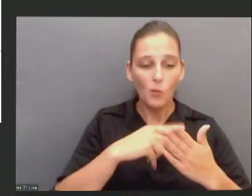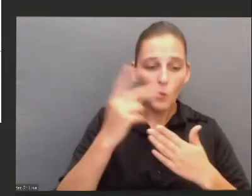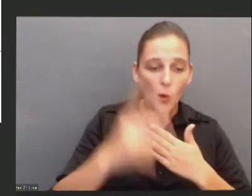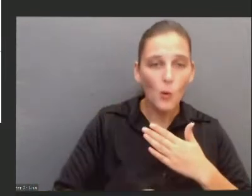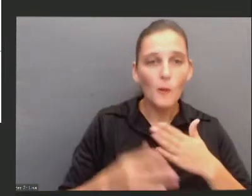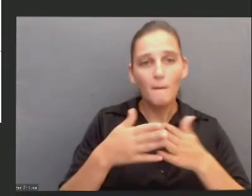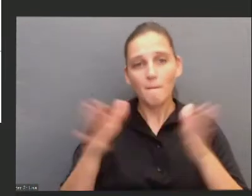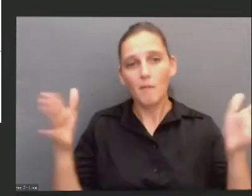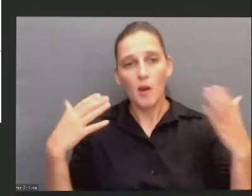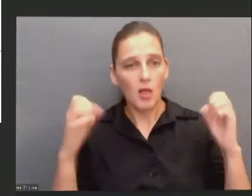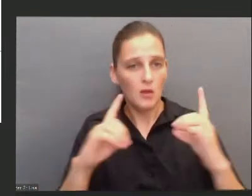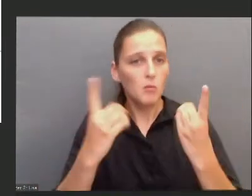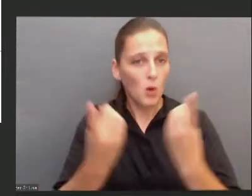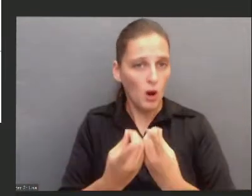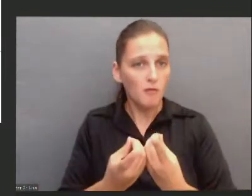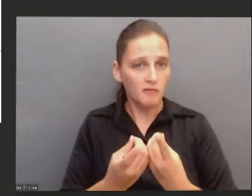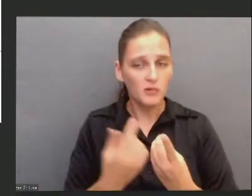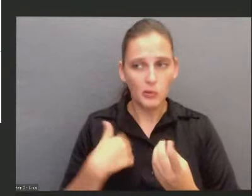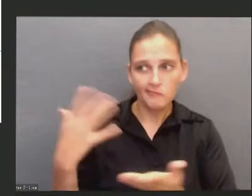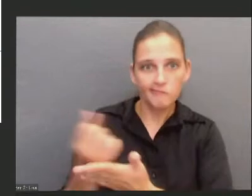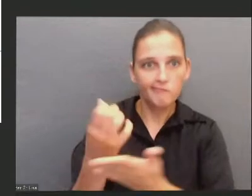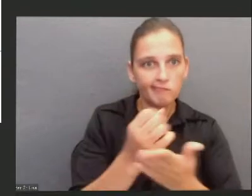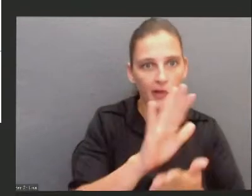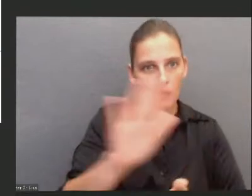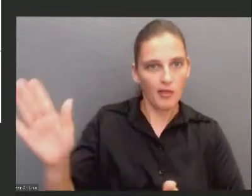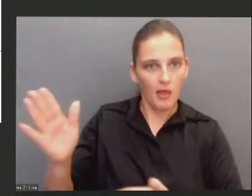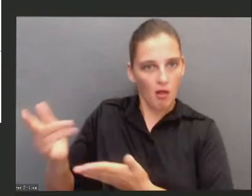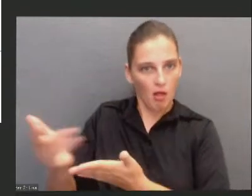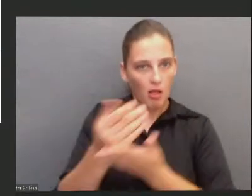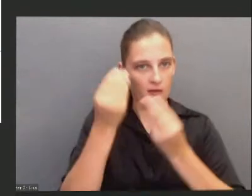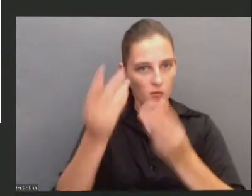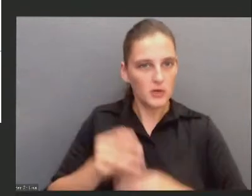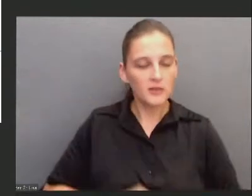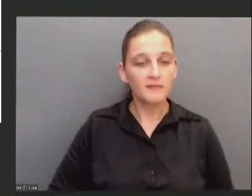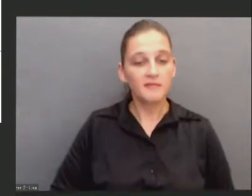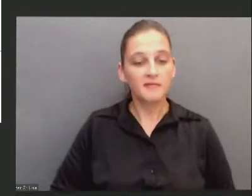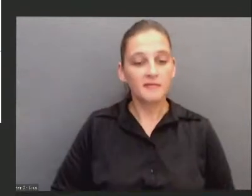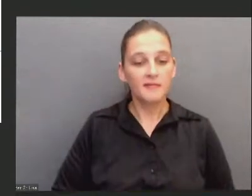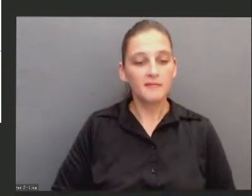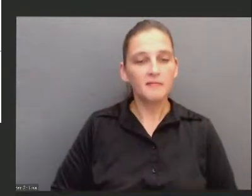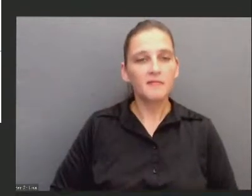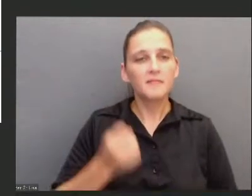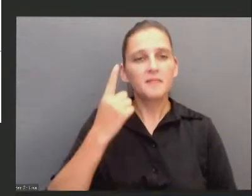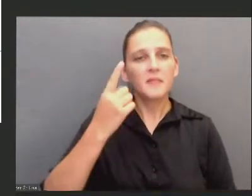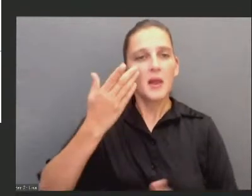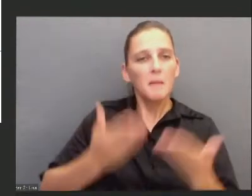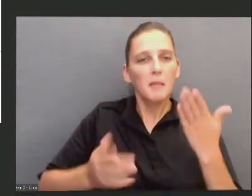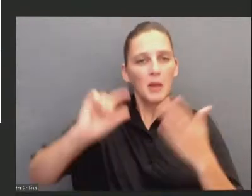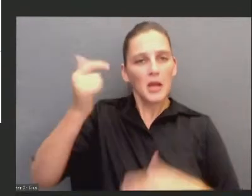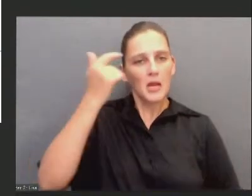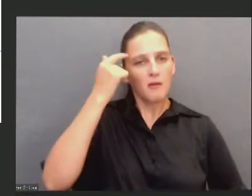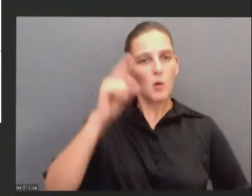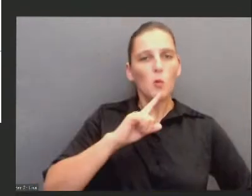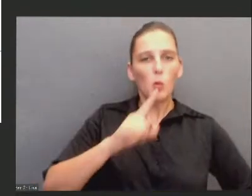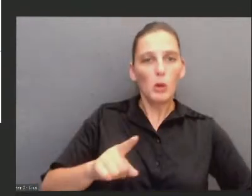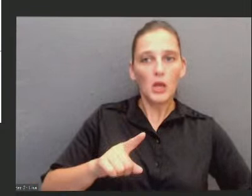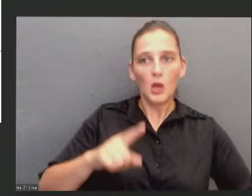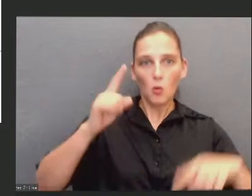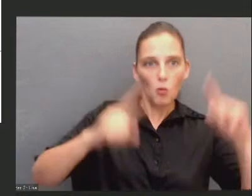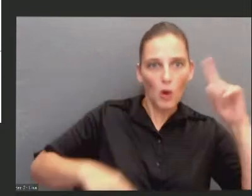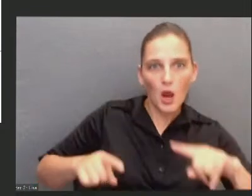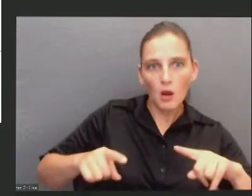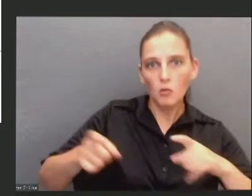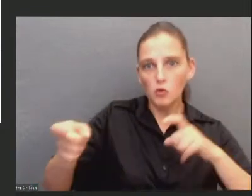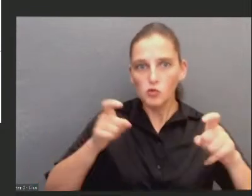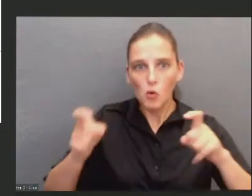this was really, really important. You may not be able to do a randomized controlled trial. You may not have robust health and surveillance data, but